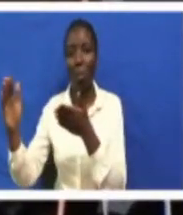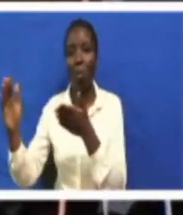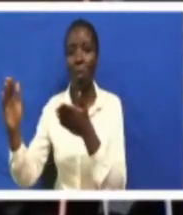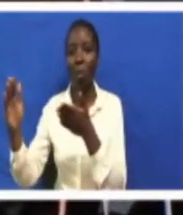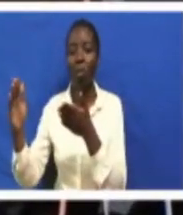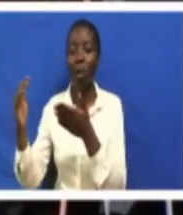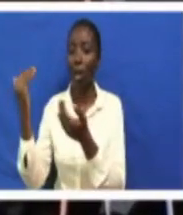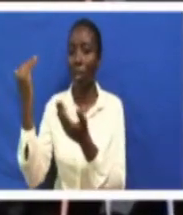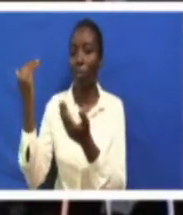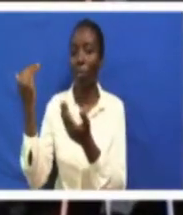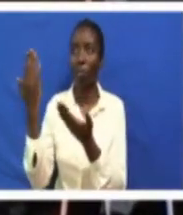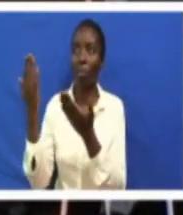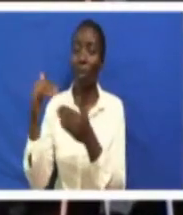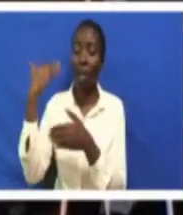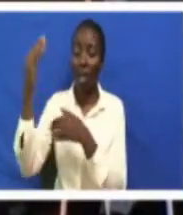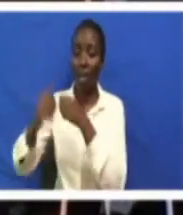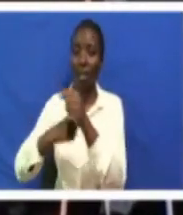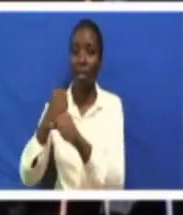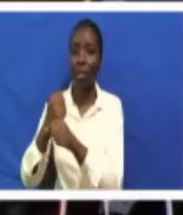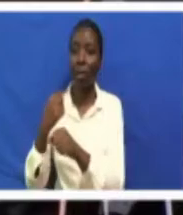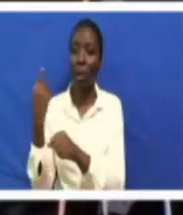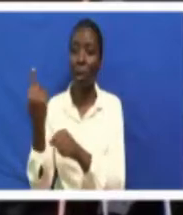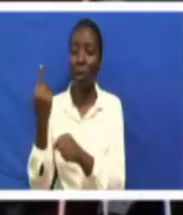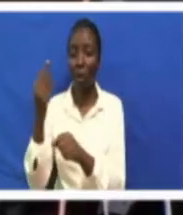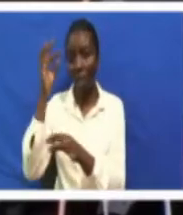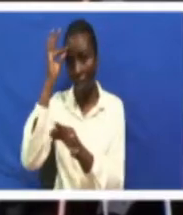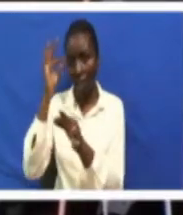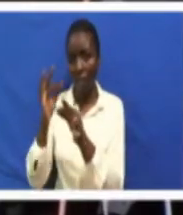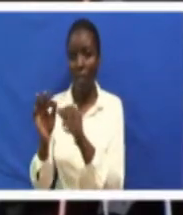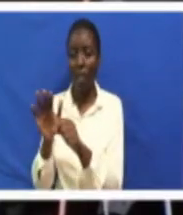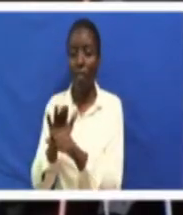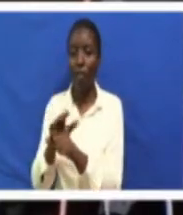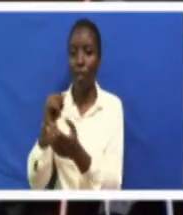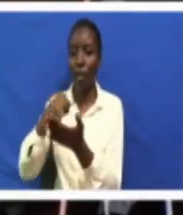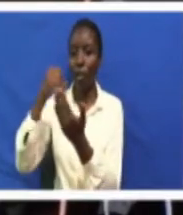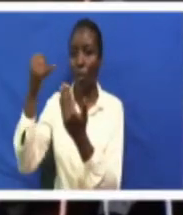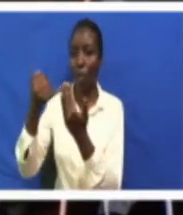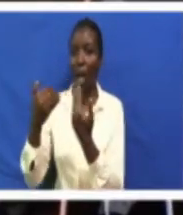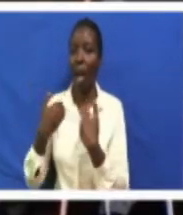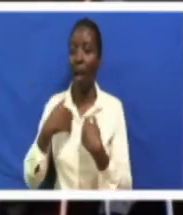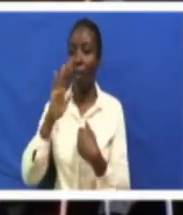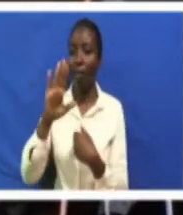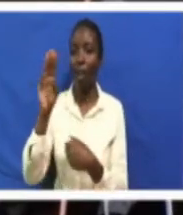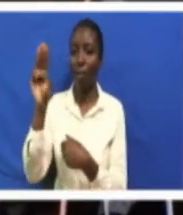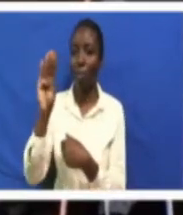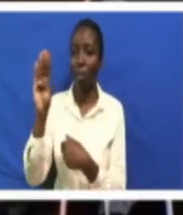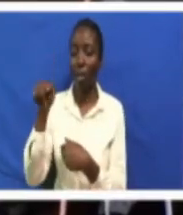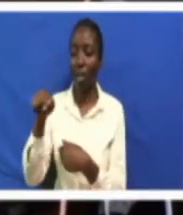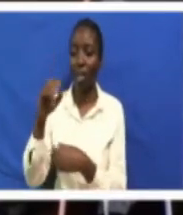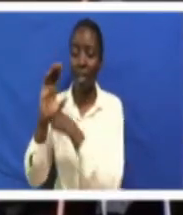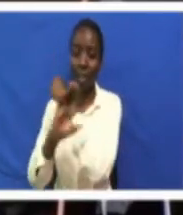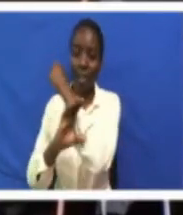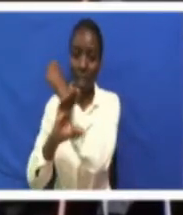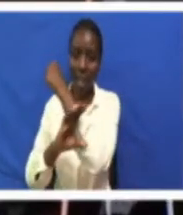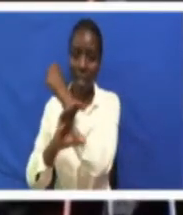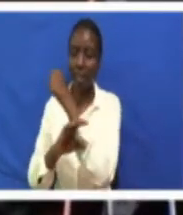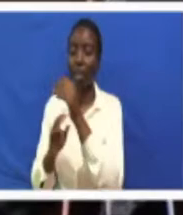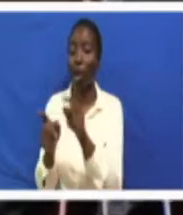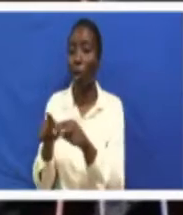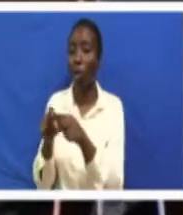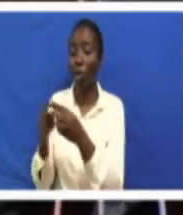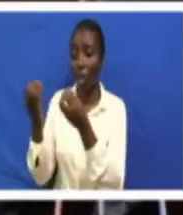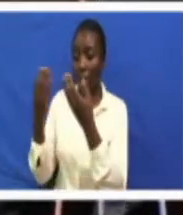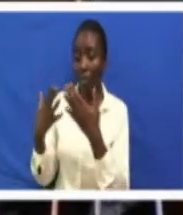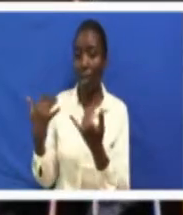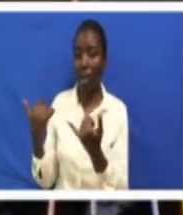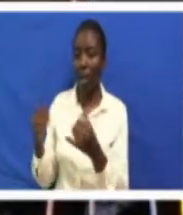to do 3 billion and by next year will be the only faith-based insurance company doing 5 billion in this in this country and given